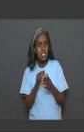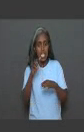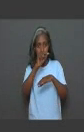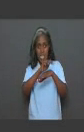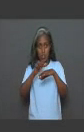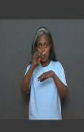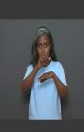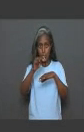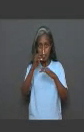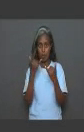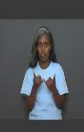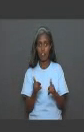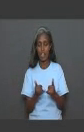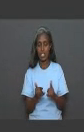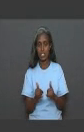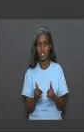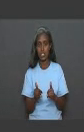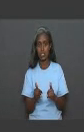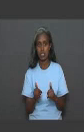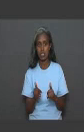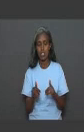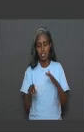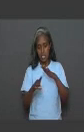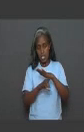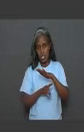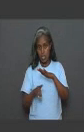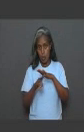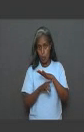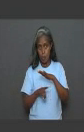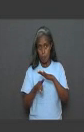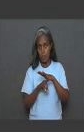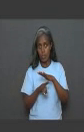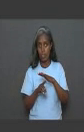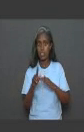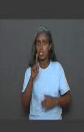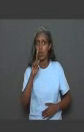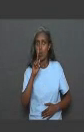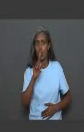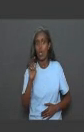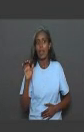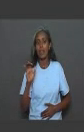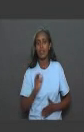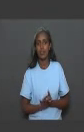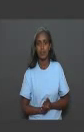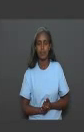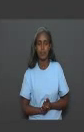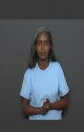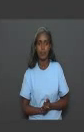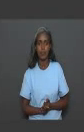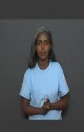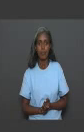the numerator of a fraction whose denominator is